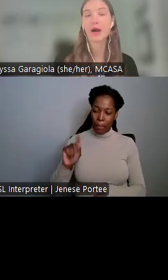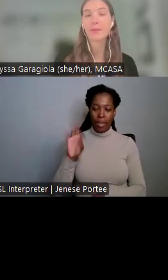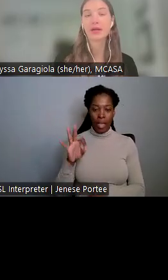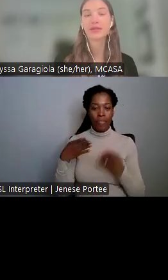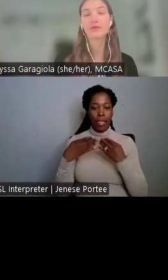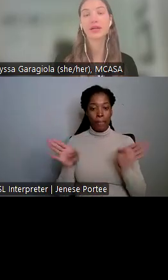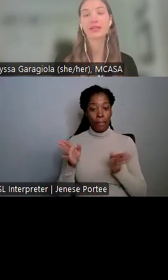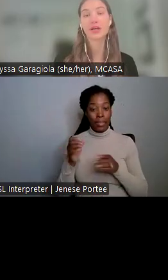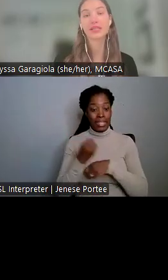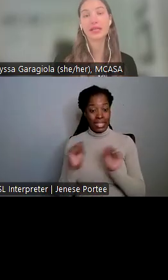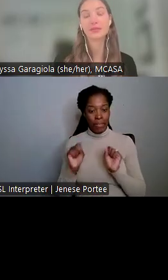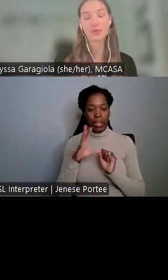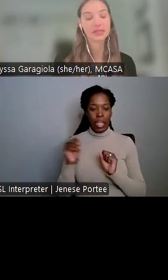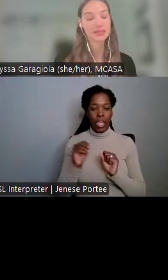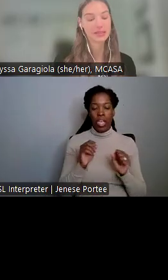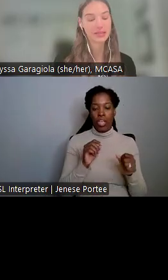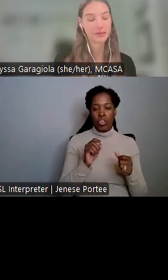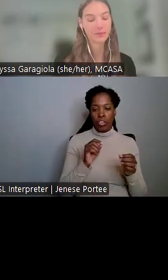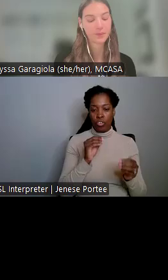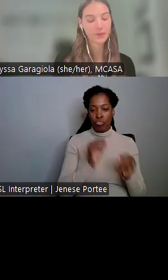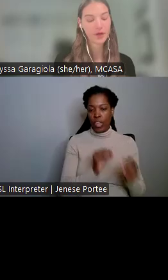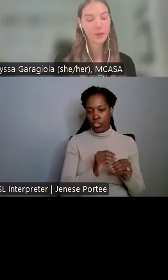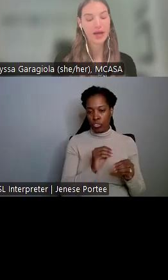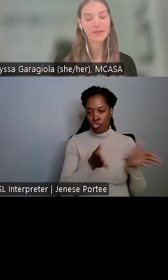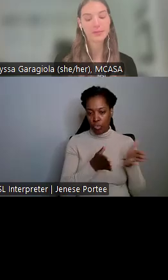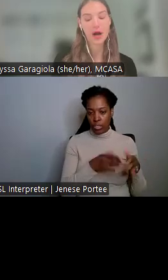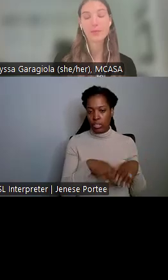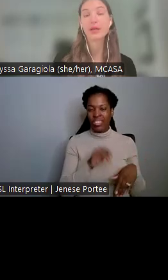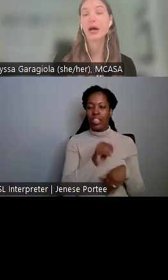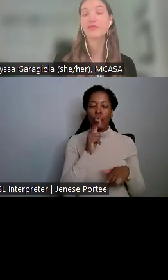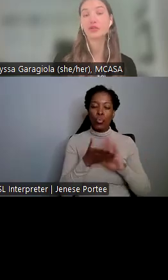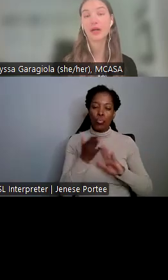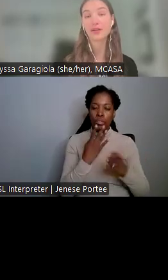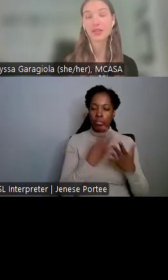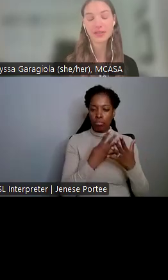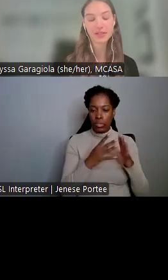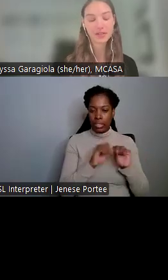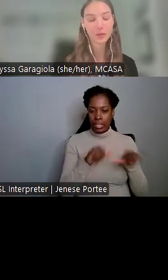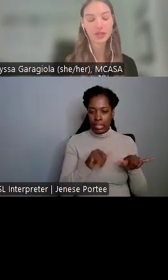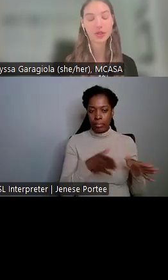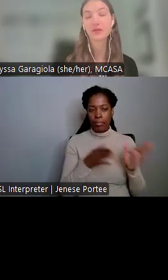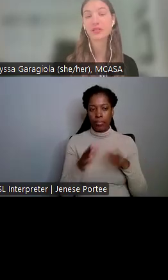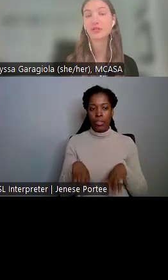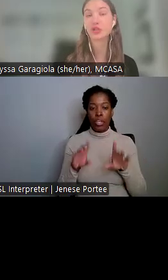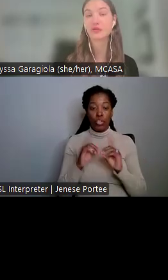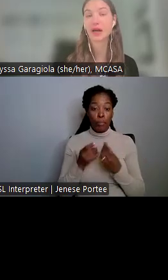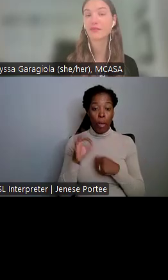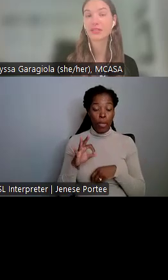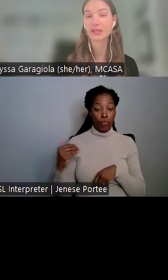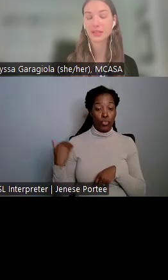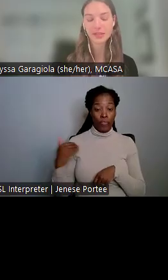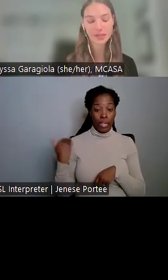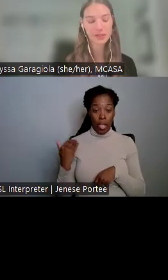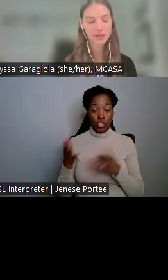is the department that runs our state prison system. We have the Department of Juvenile Services, which oversees